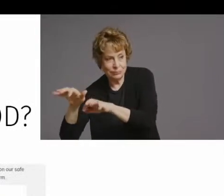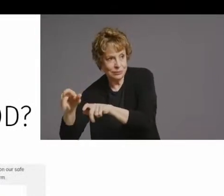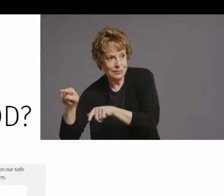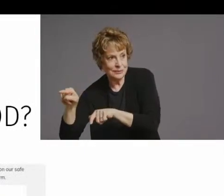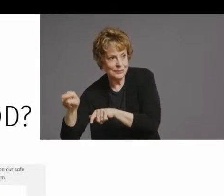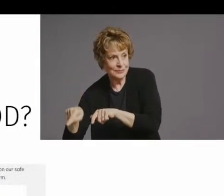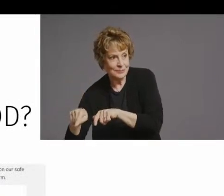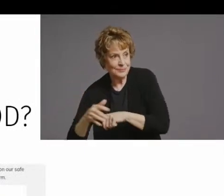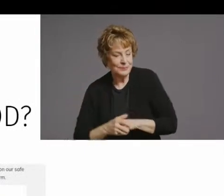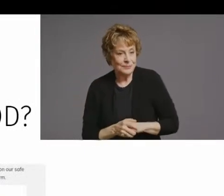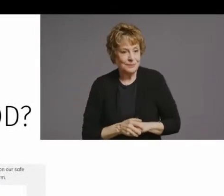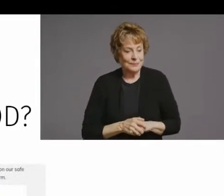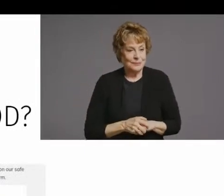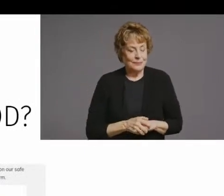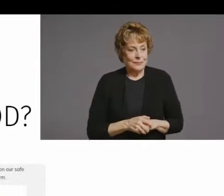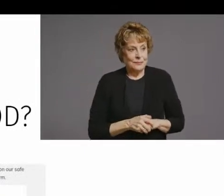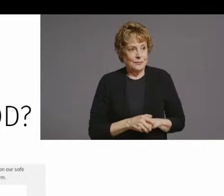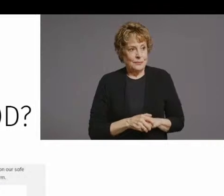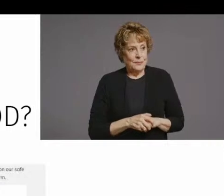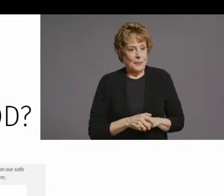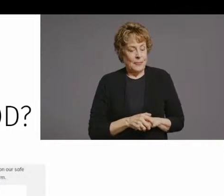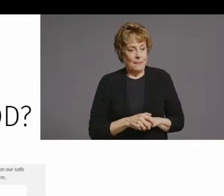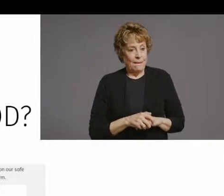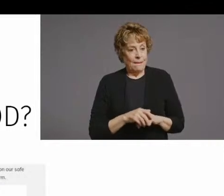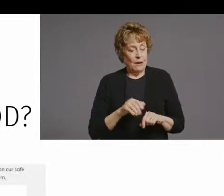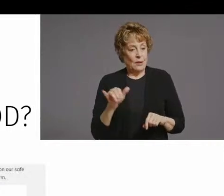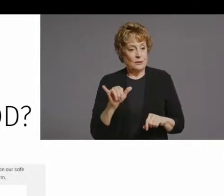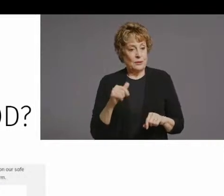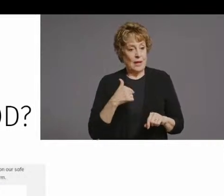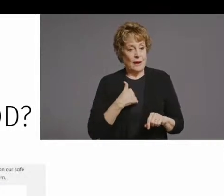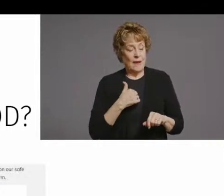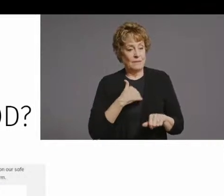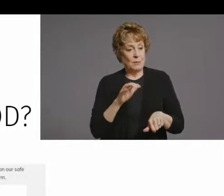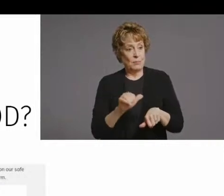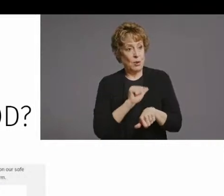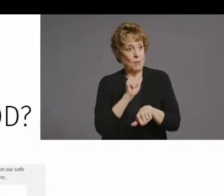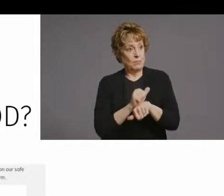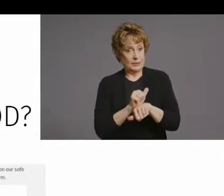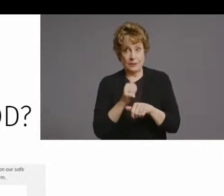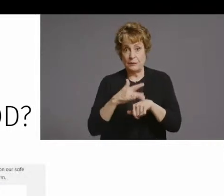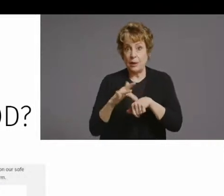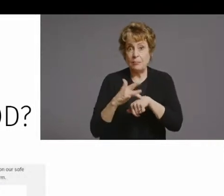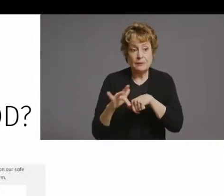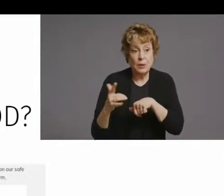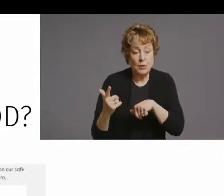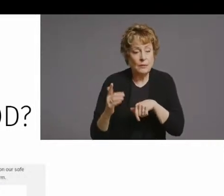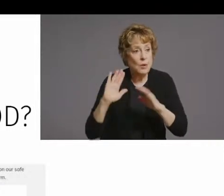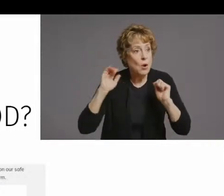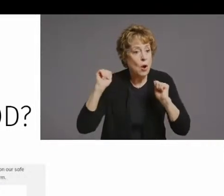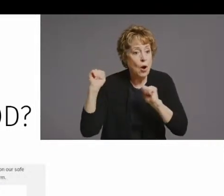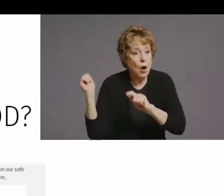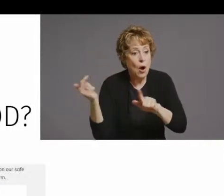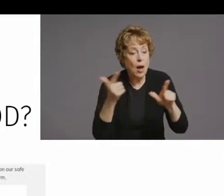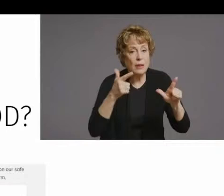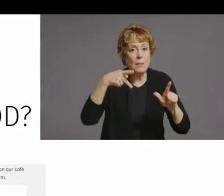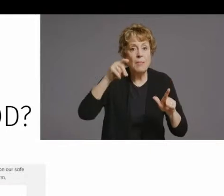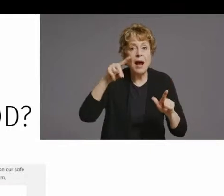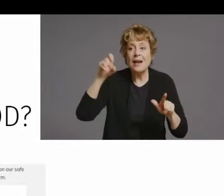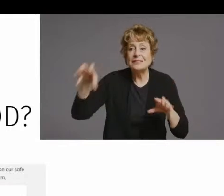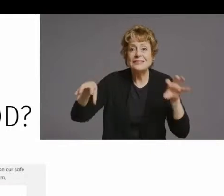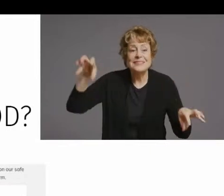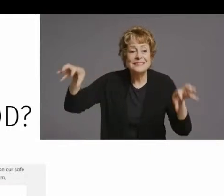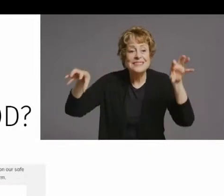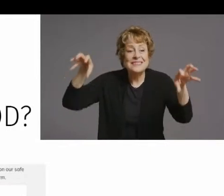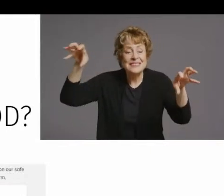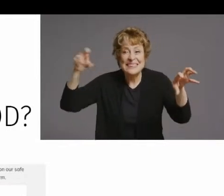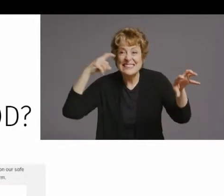Just to remind everybody, we do have appointments available on my brief check at all the pods when I walked out